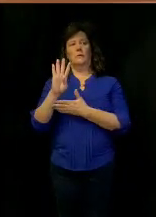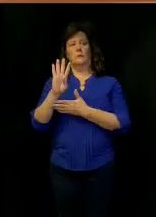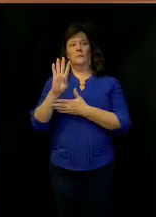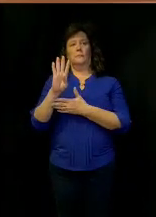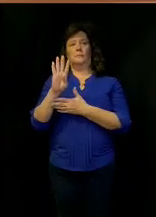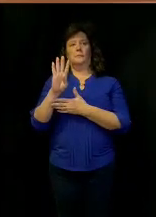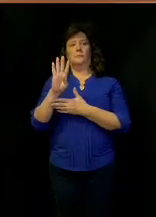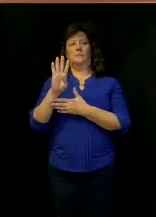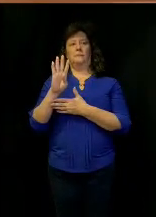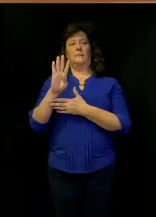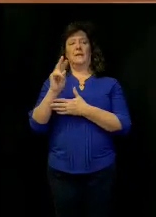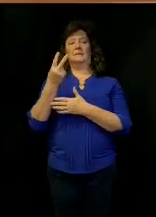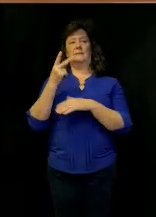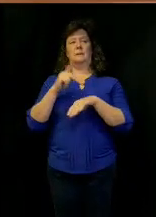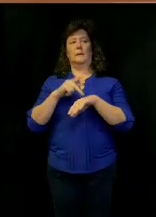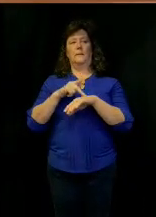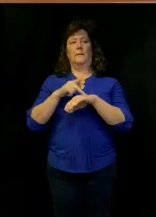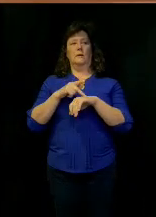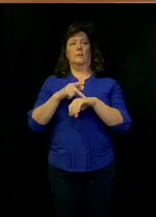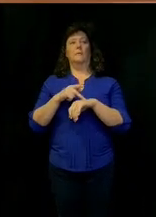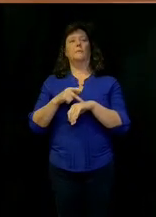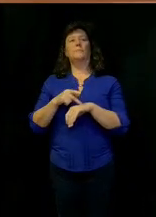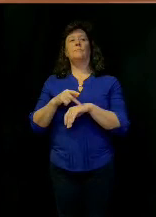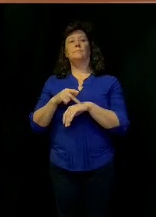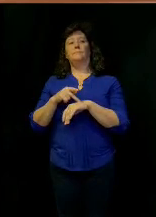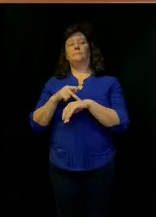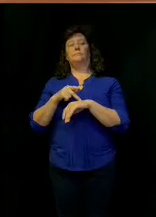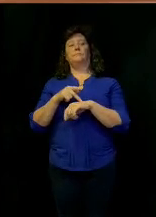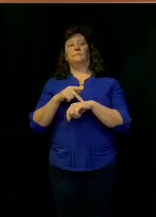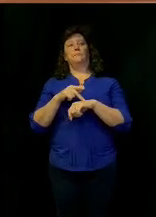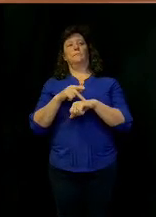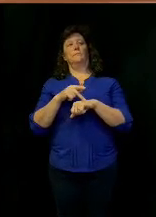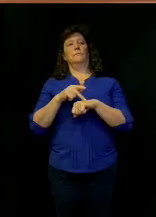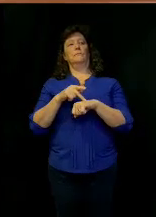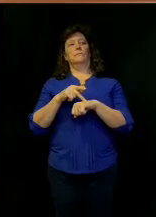Oh boy, we'll end up over in 2 Corinthians.